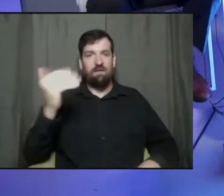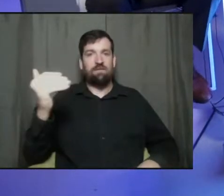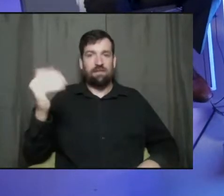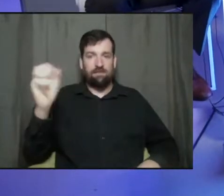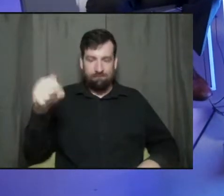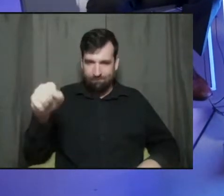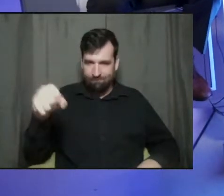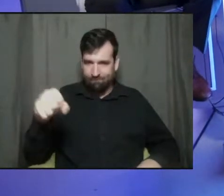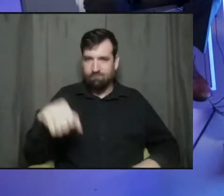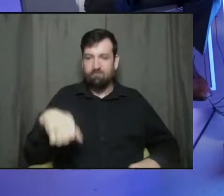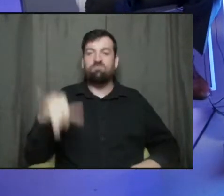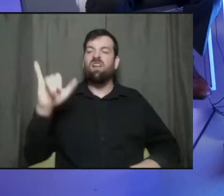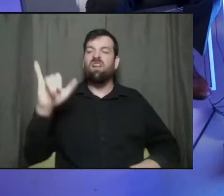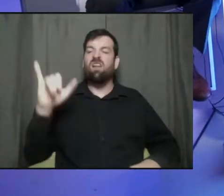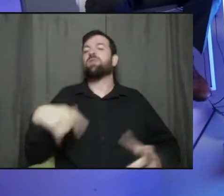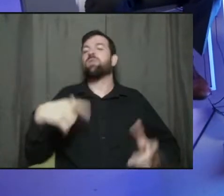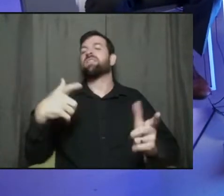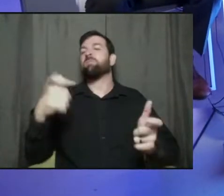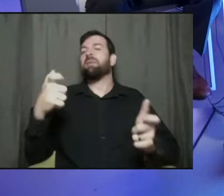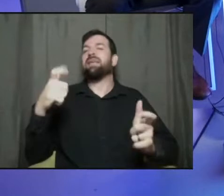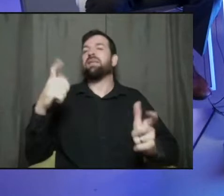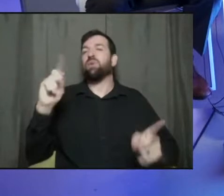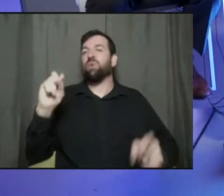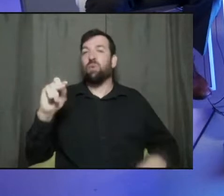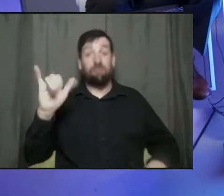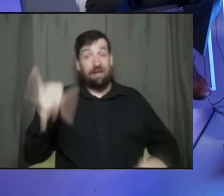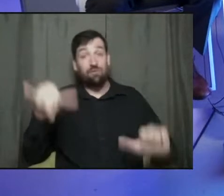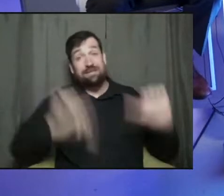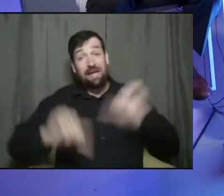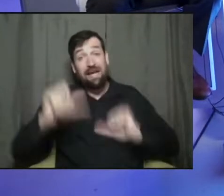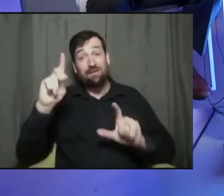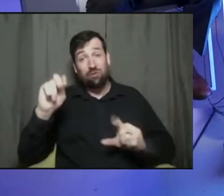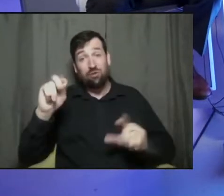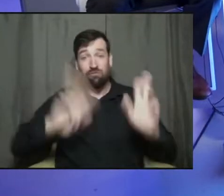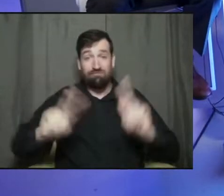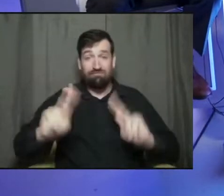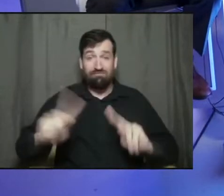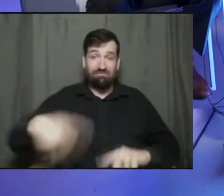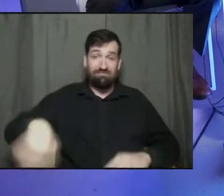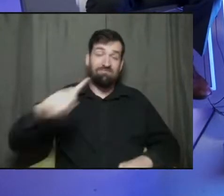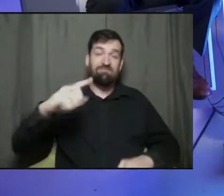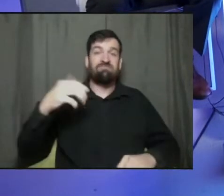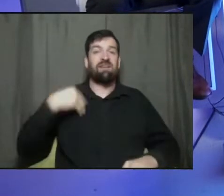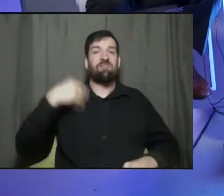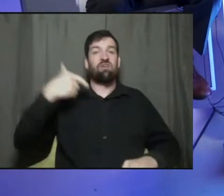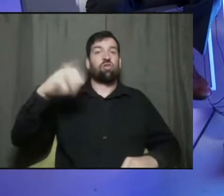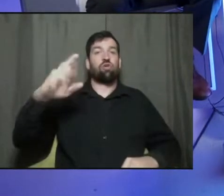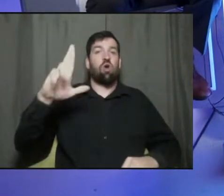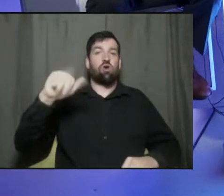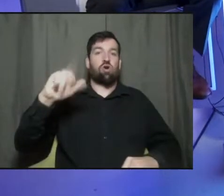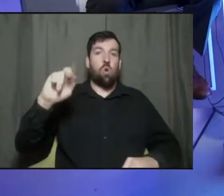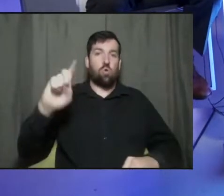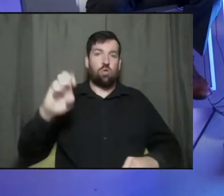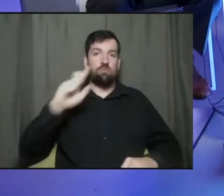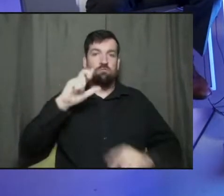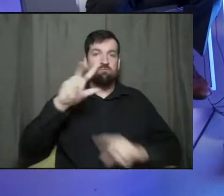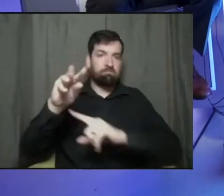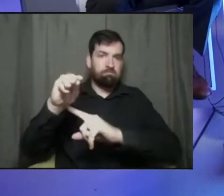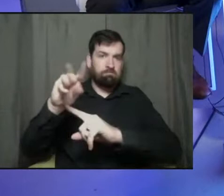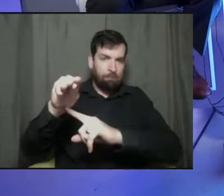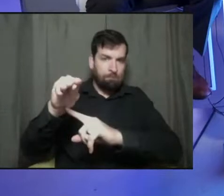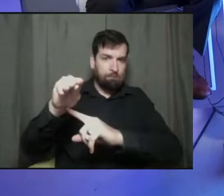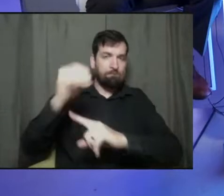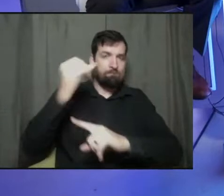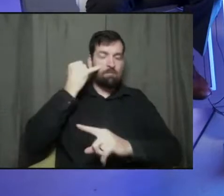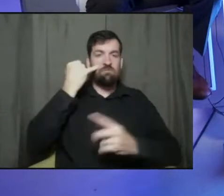that's what speed do? That's what science do, folks, right there. I love it. We have a QR code on the screen. Open your phone to the photo settings if you're interested in learning more,